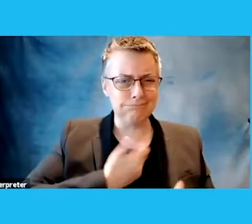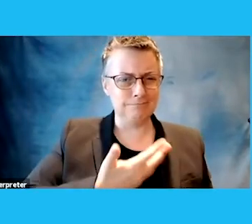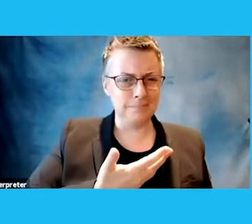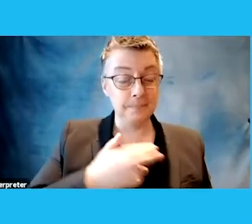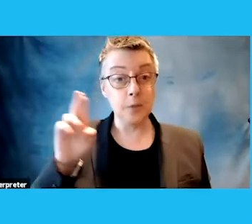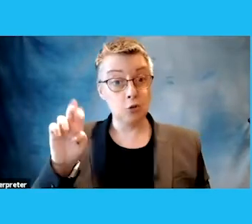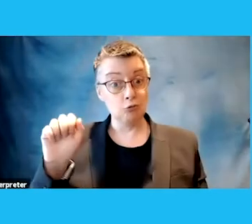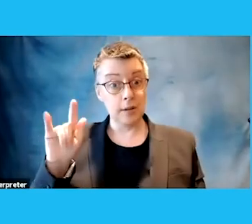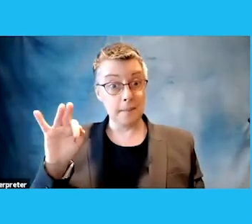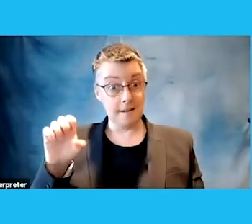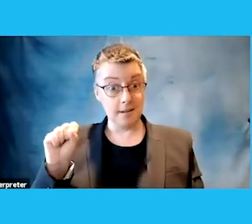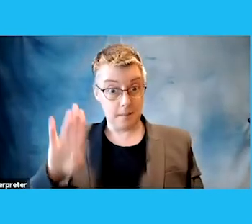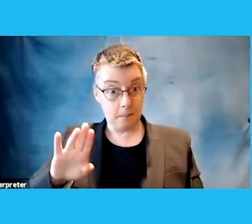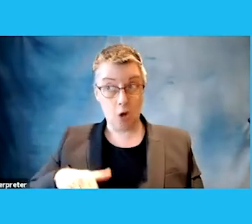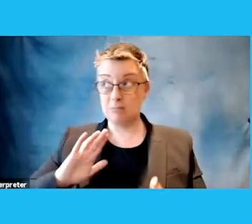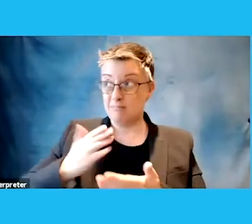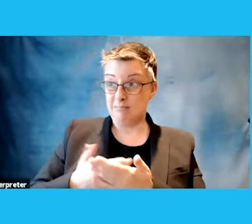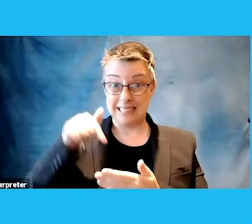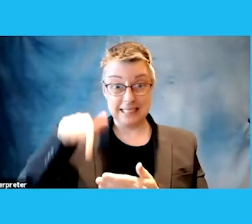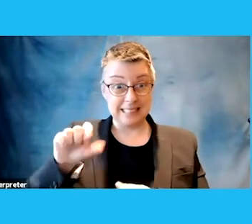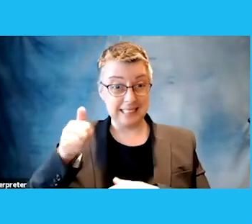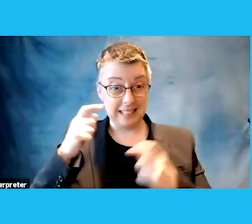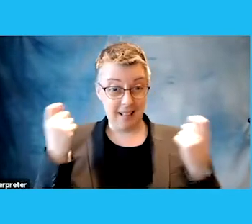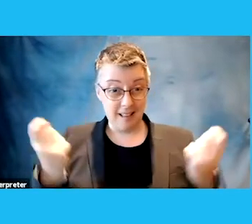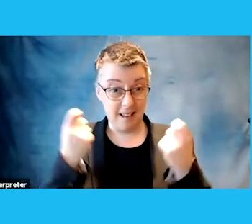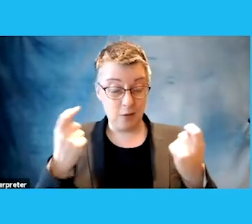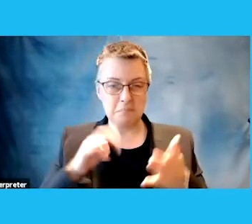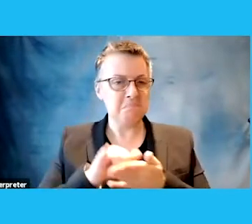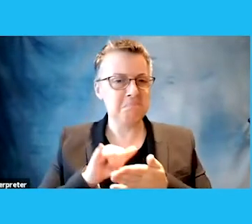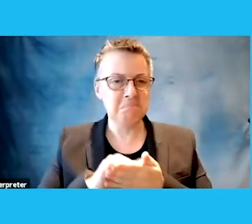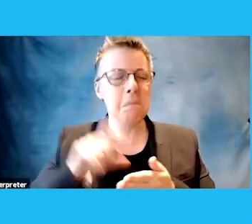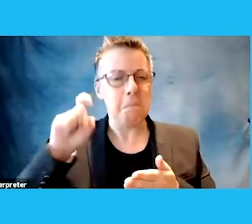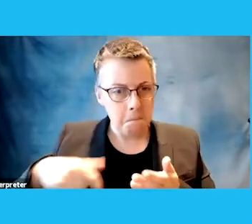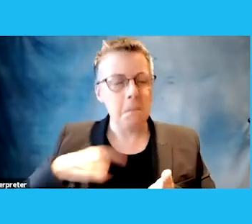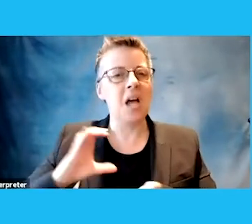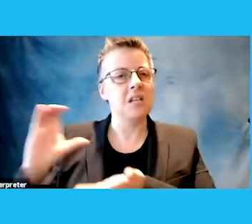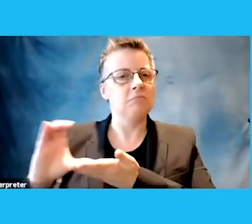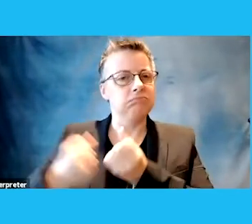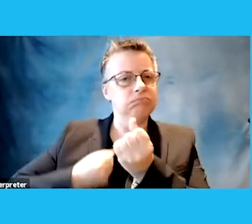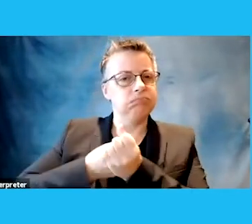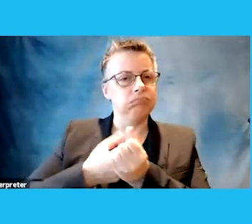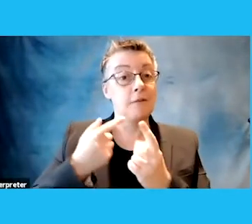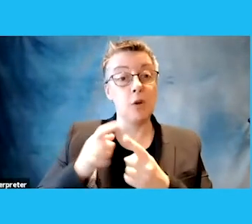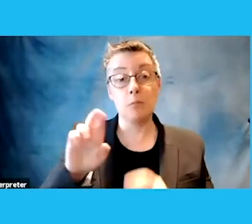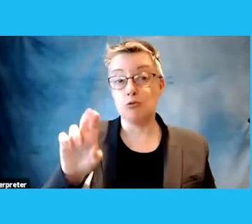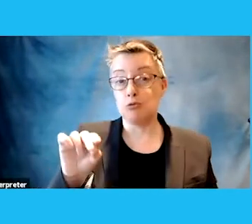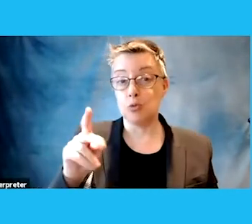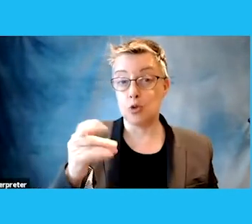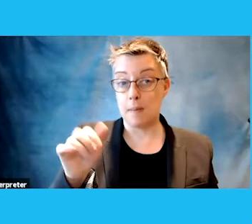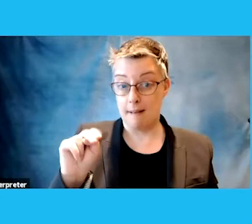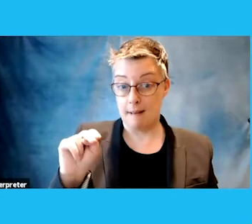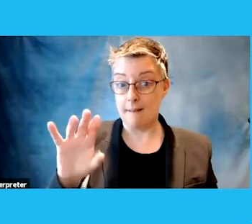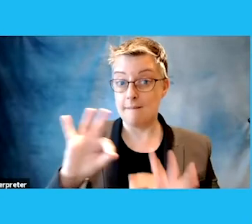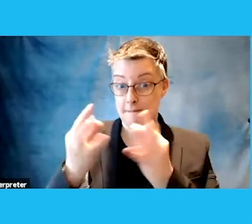could not have reached this special anniversary without the very generous and unwavering support of the Ruderman Family Foundation.